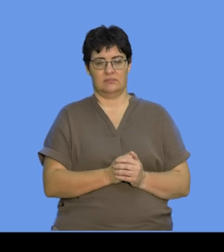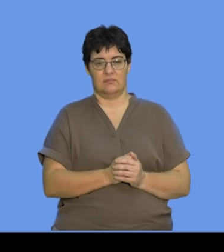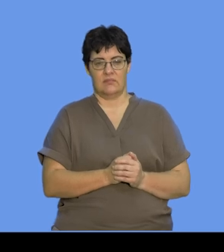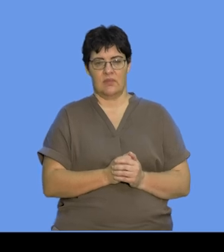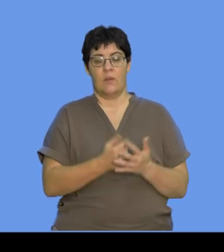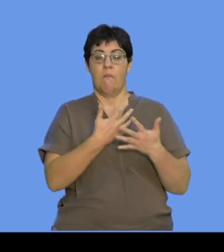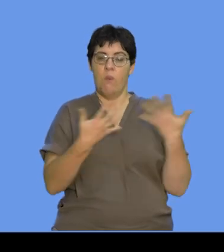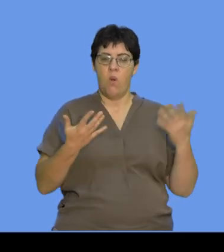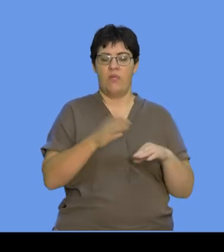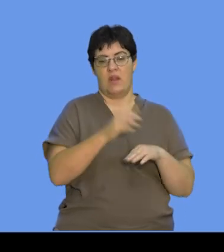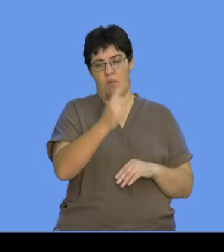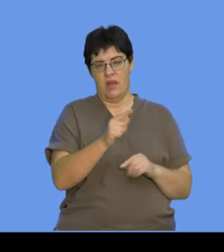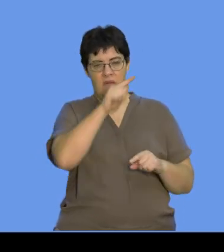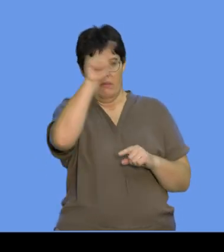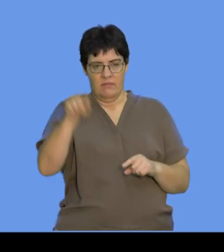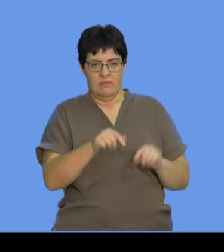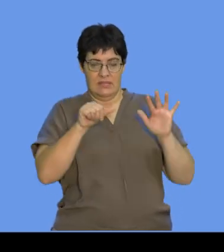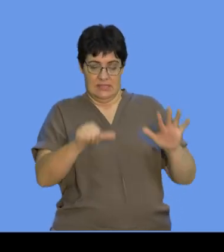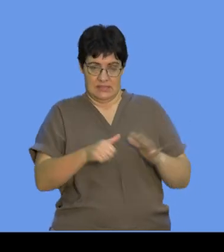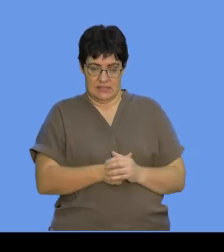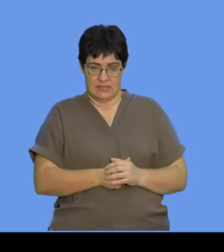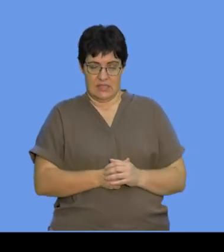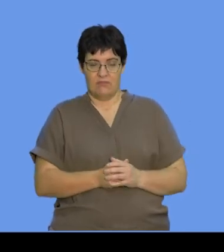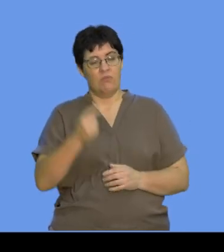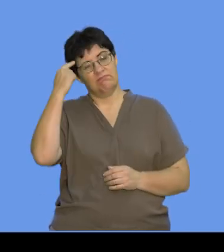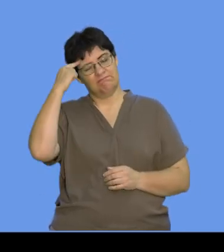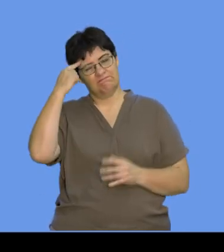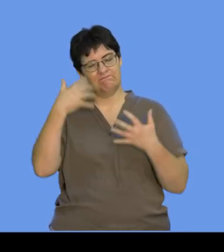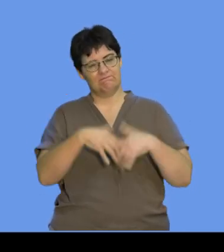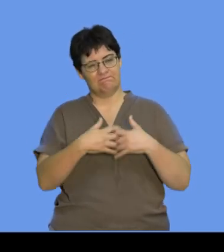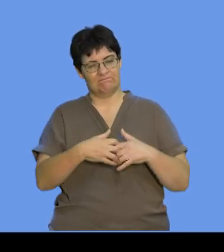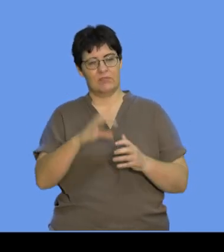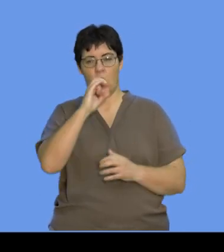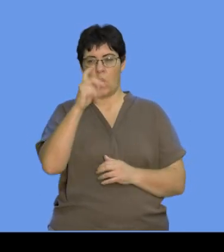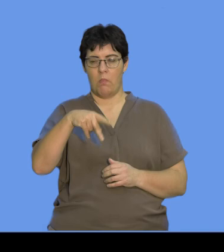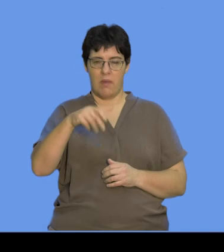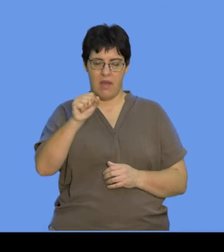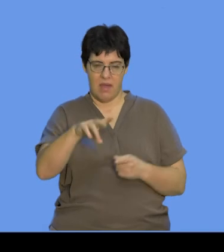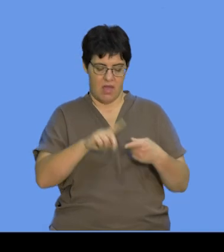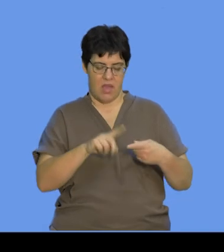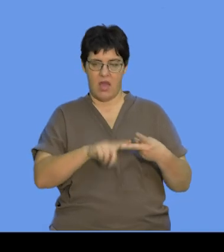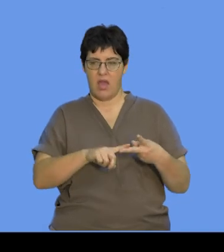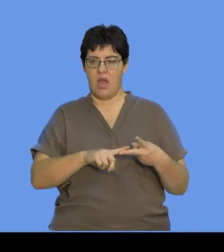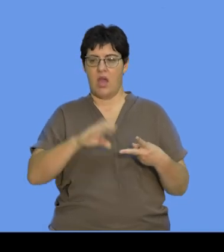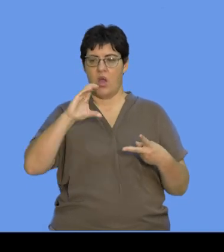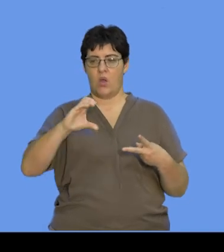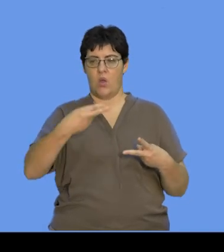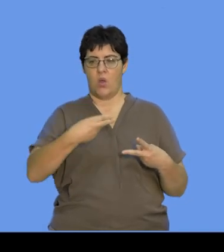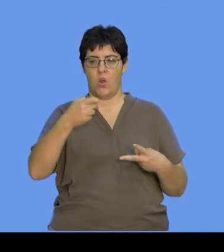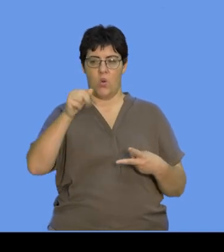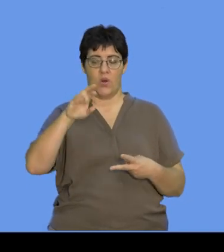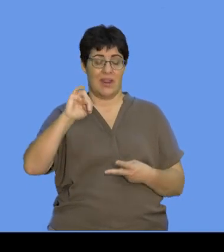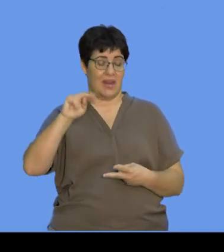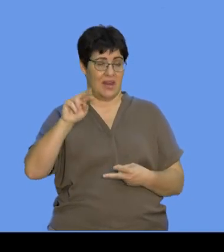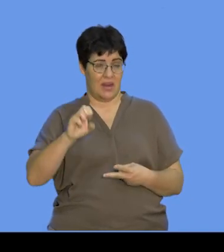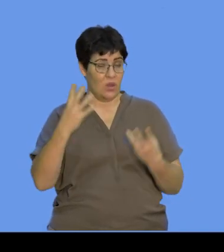of the 6 substances that are given. So if you come to think of it, copper and chlorine, a combination of these two, if they react together, they